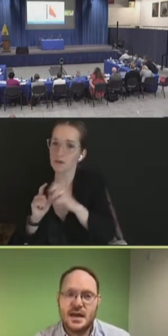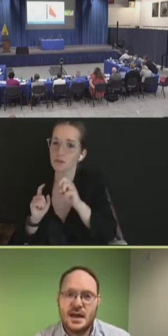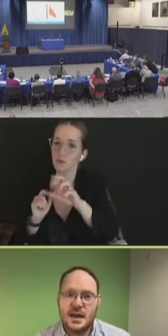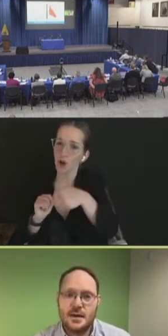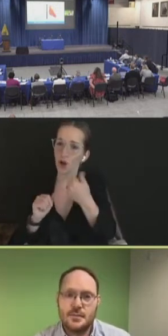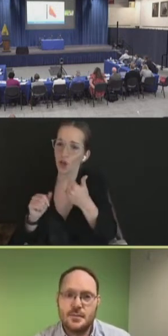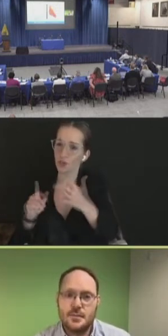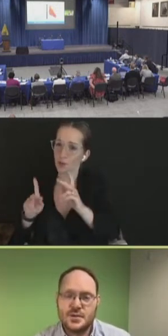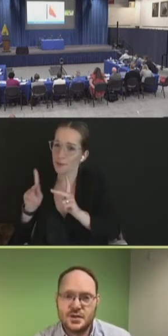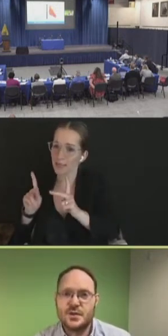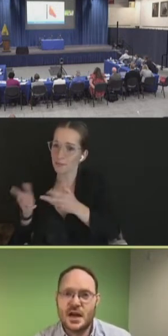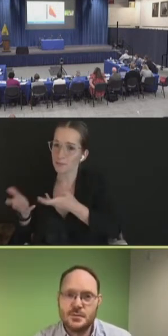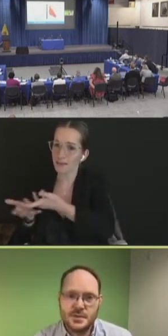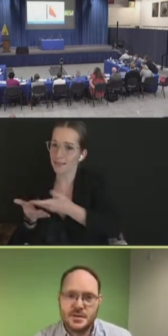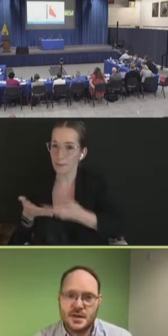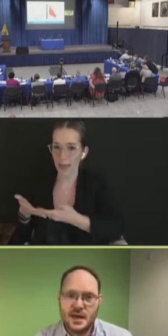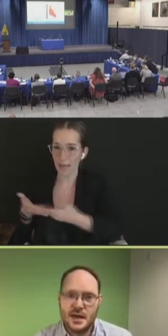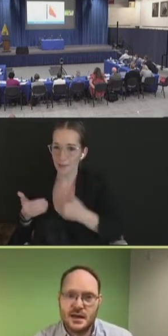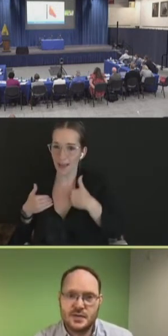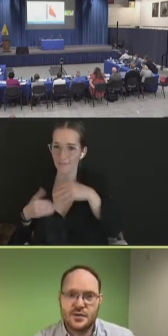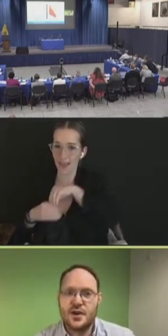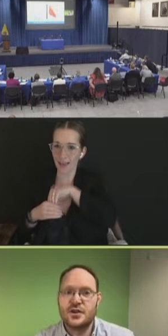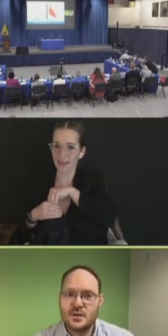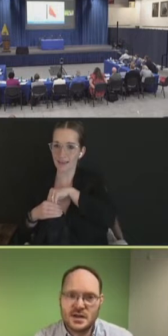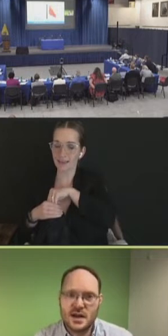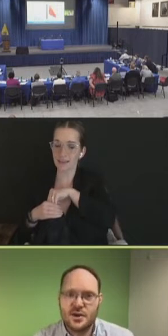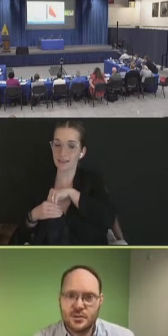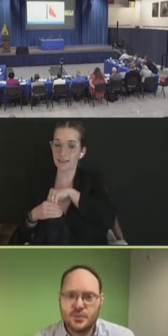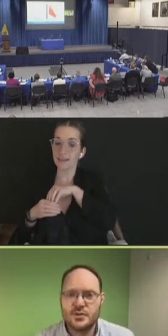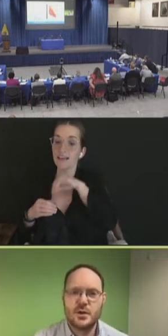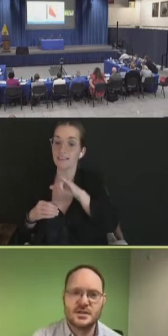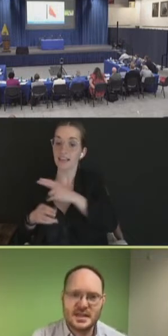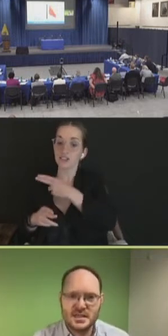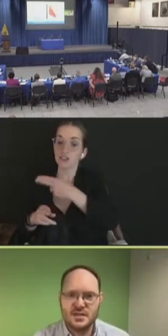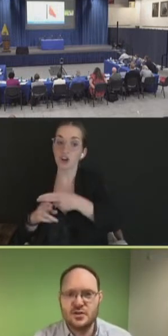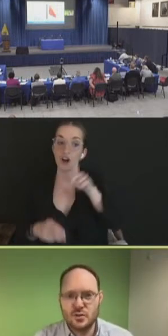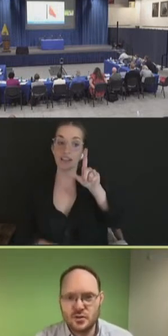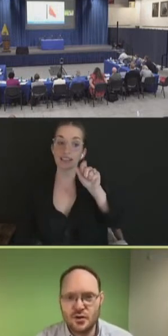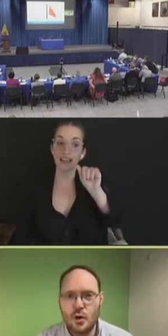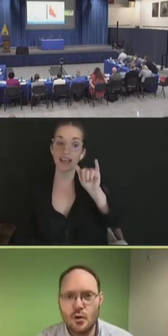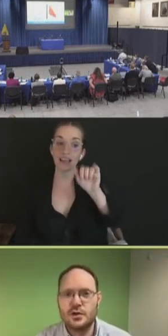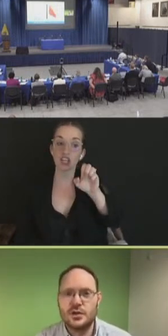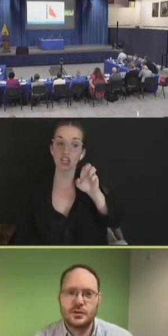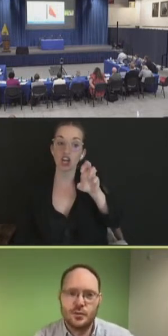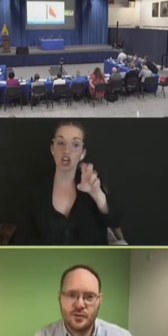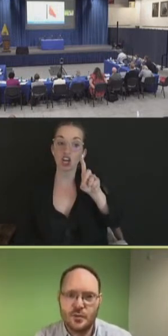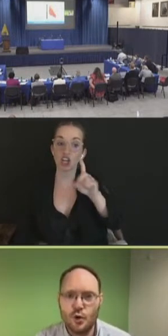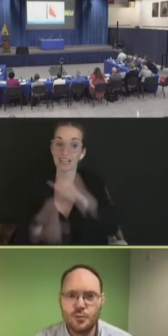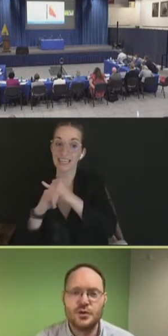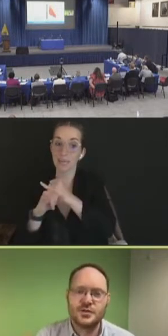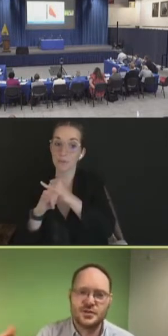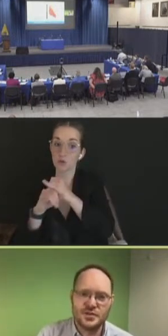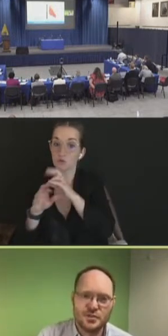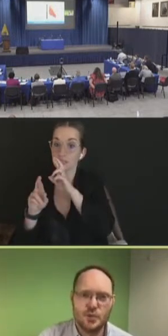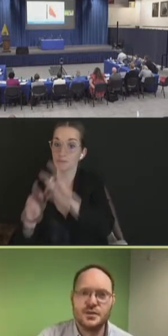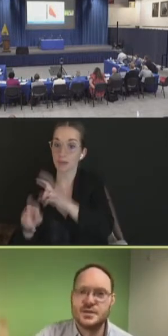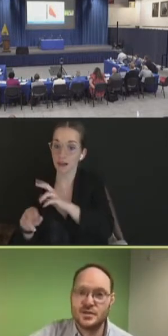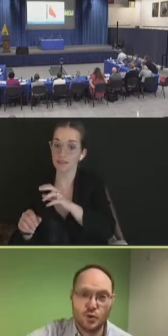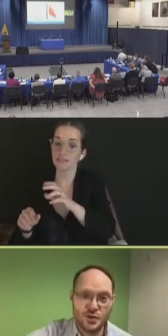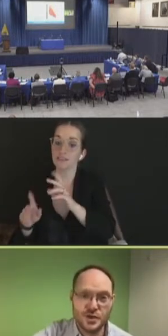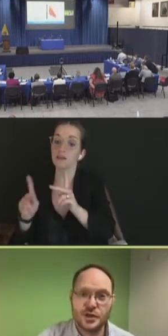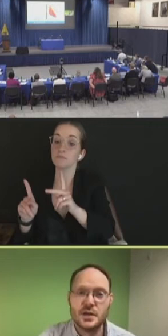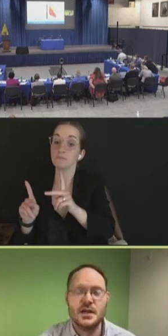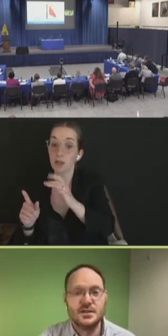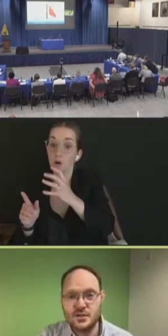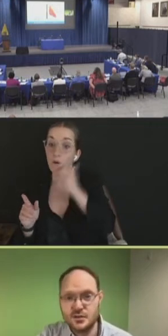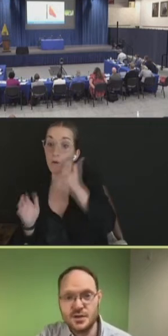this sometimes is referred to as a layered immune response. As individuals grow older, from 1 month to 2 months to